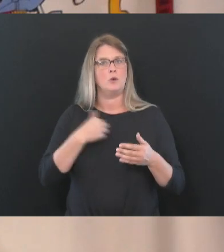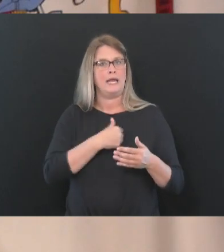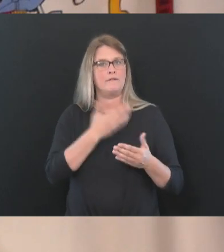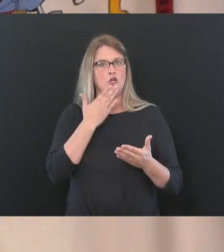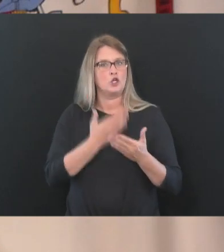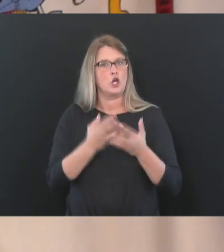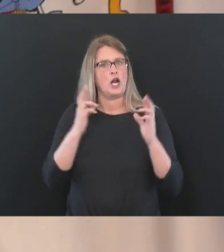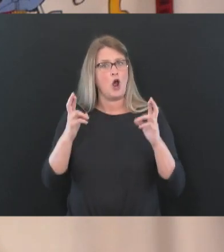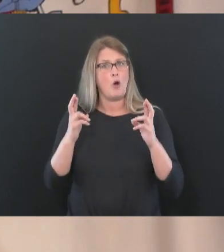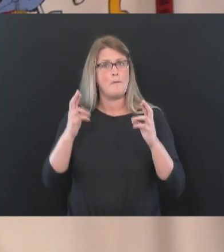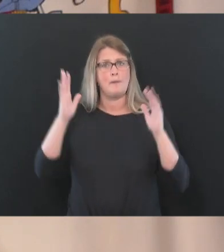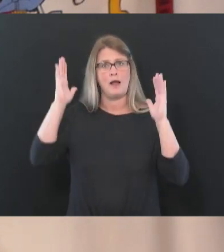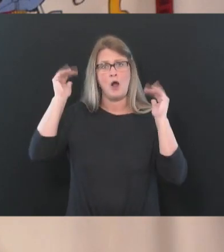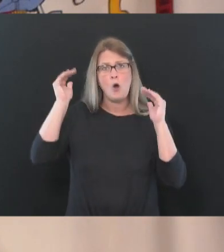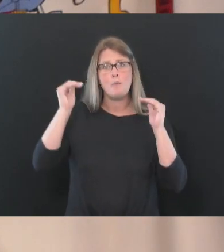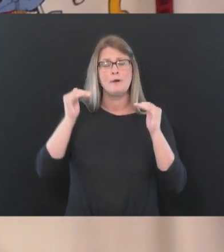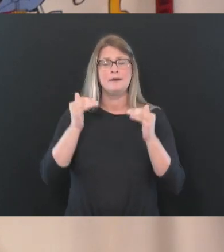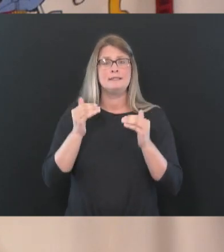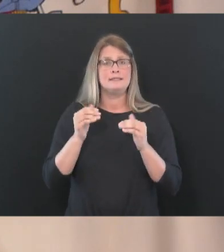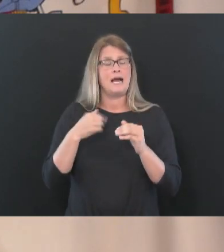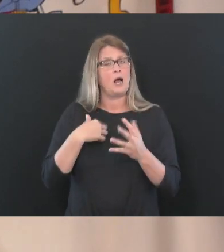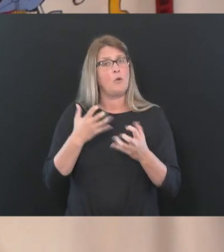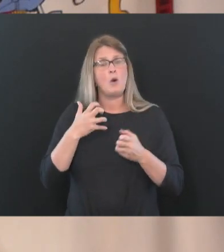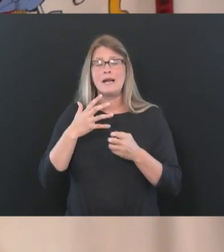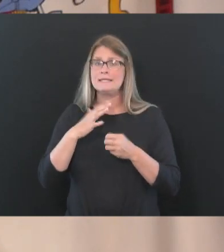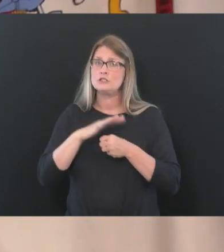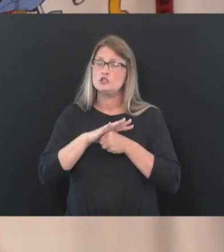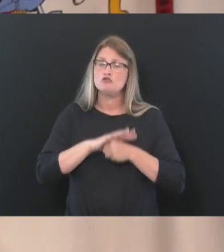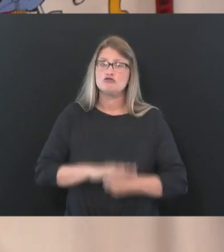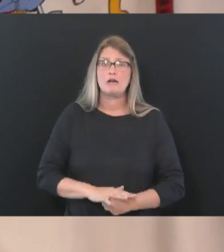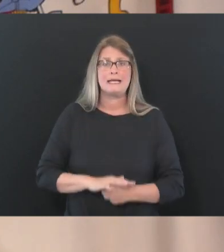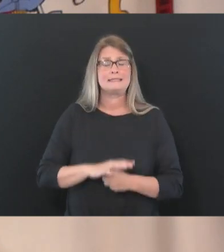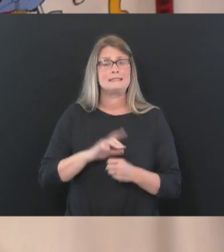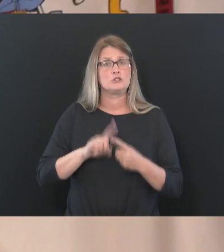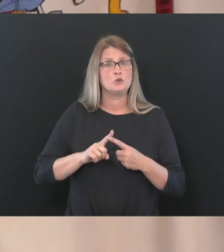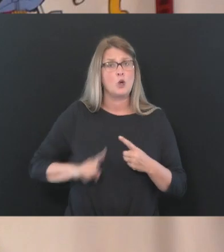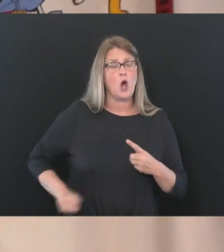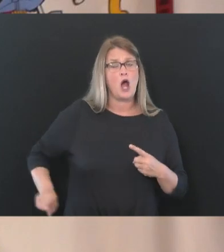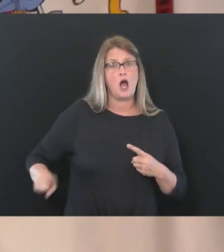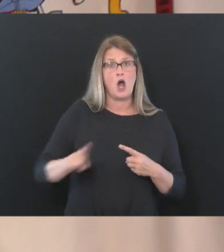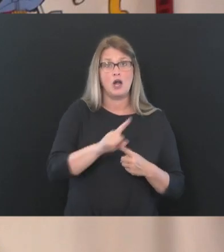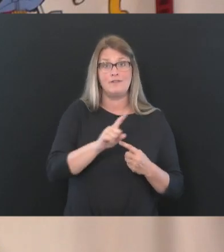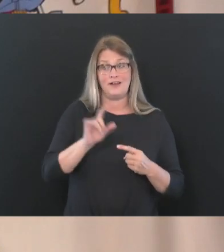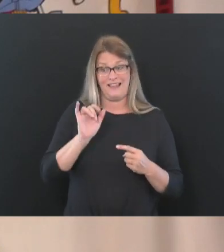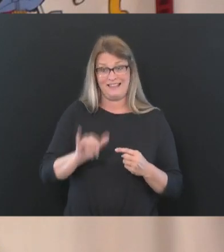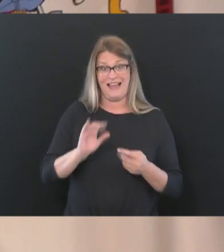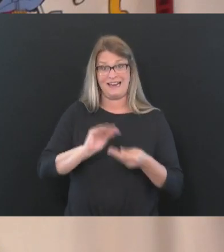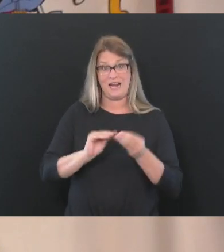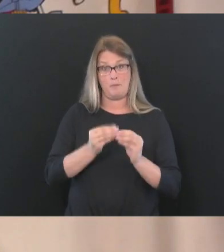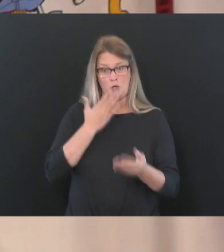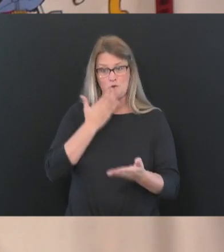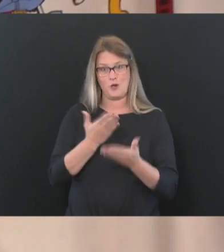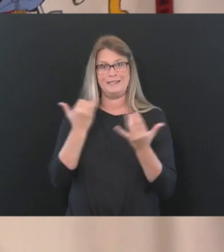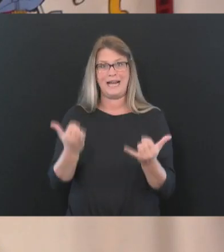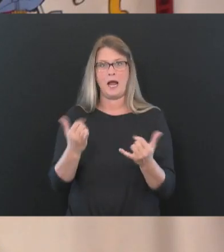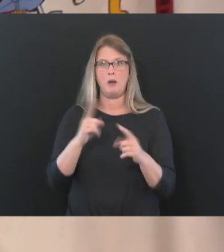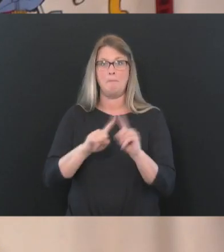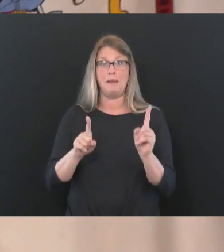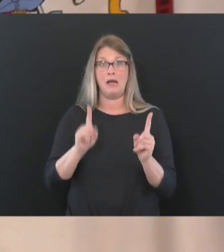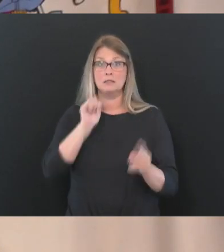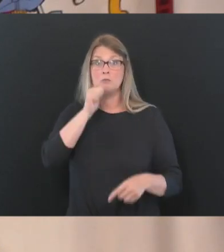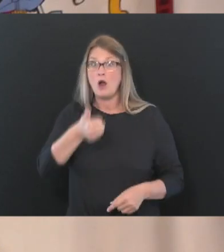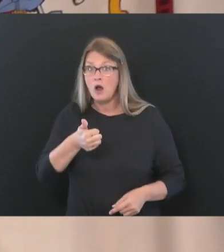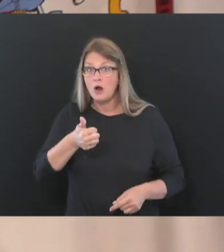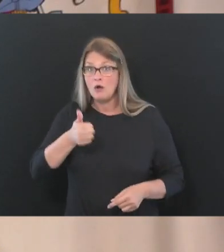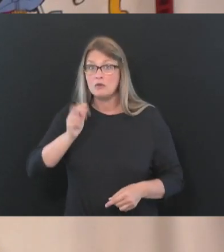continue to stress that the hope can turn ugly really, really quickly. Now,